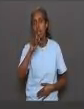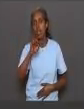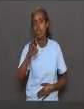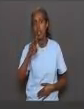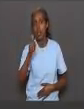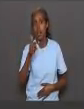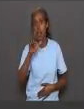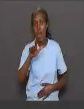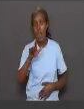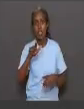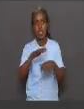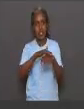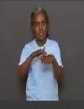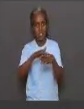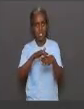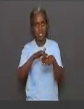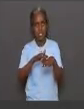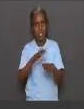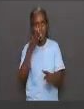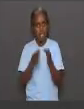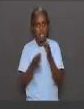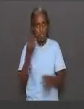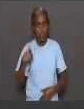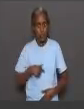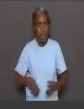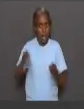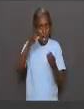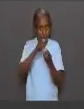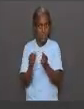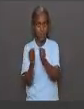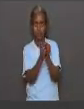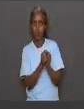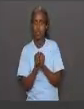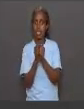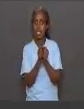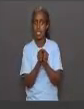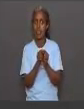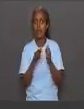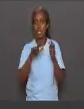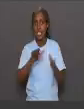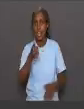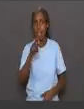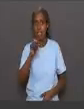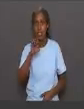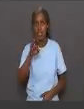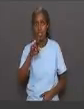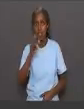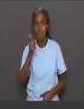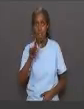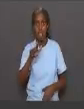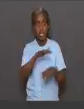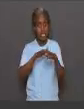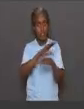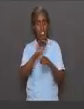lateral surface. If we were to add together the lateral surface and